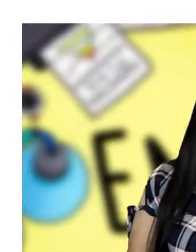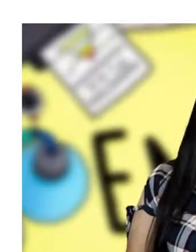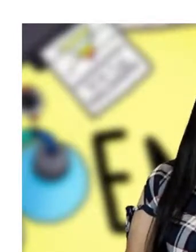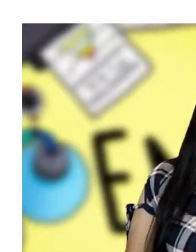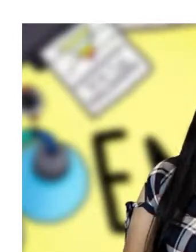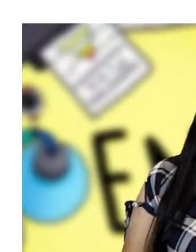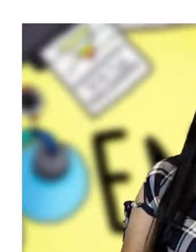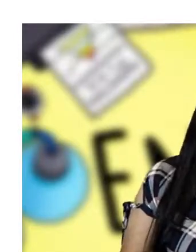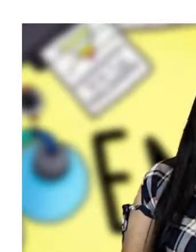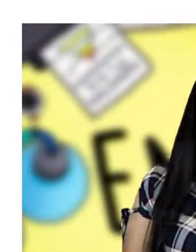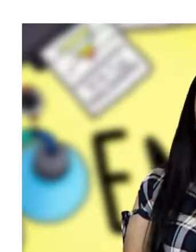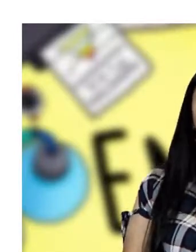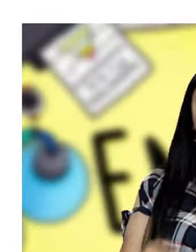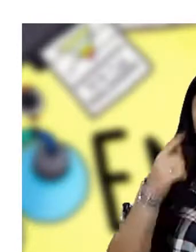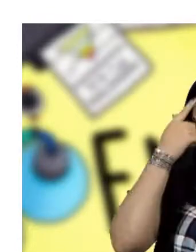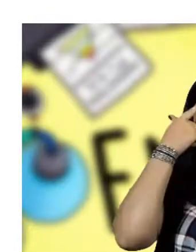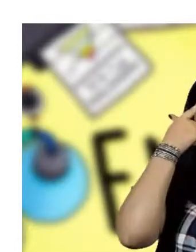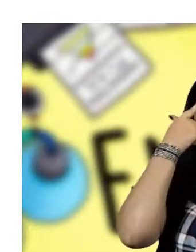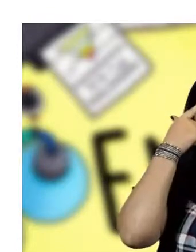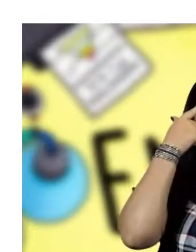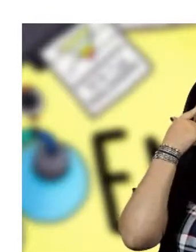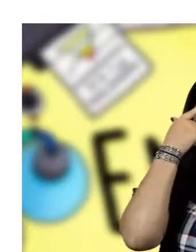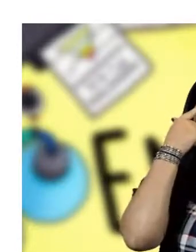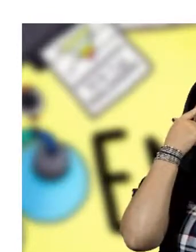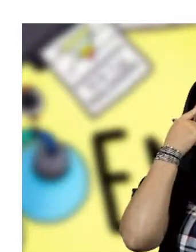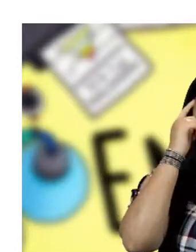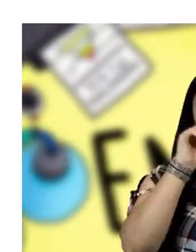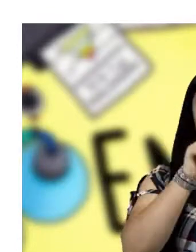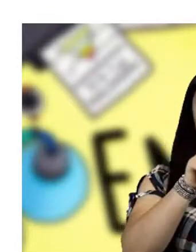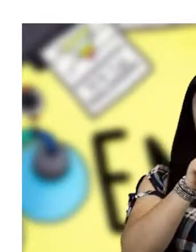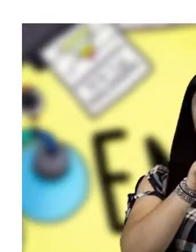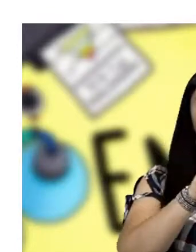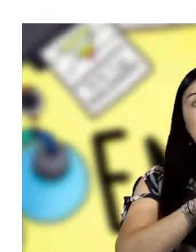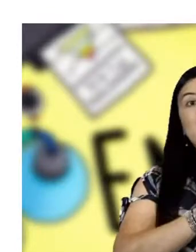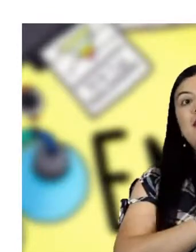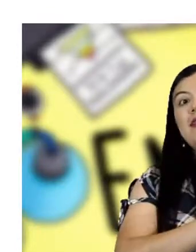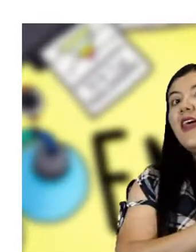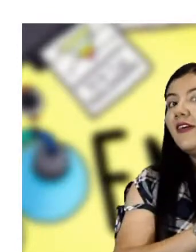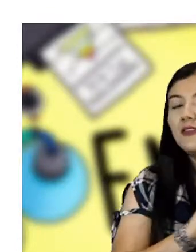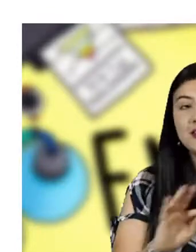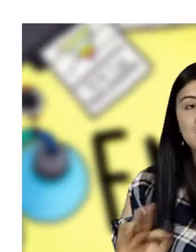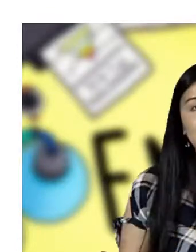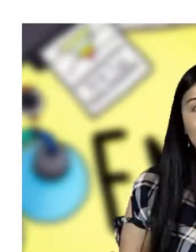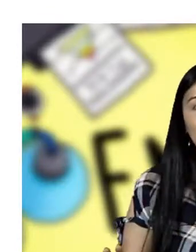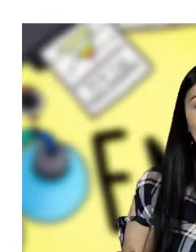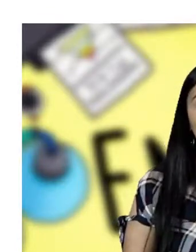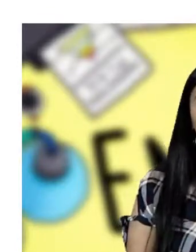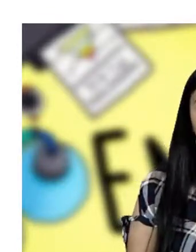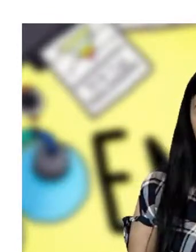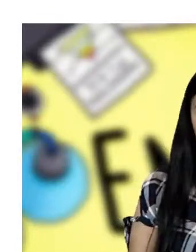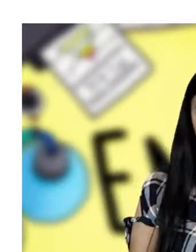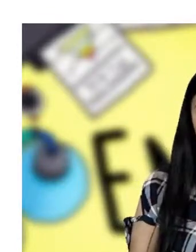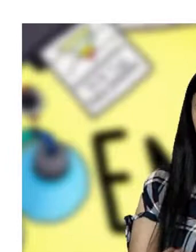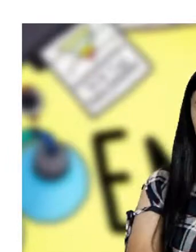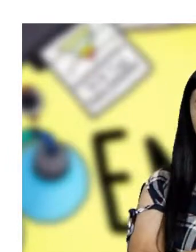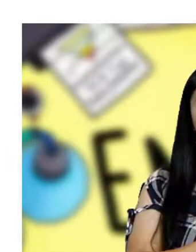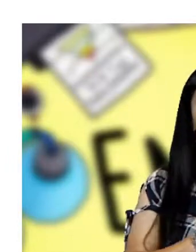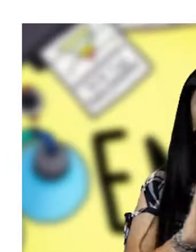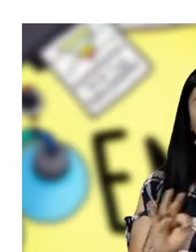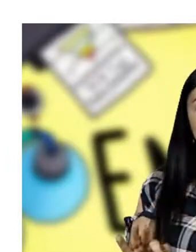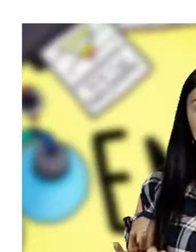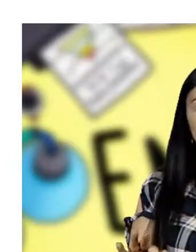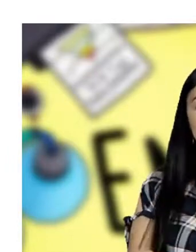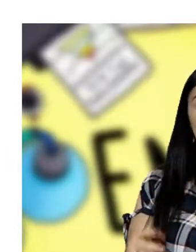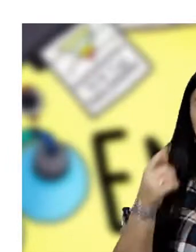want to highlight here is this part of your body. Yeah, remember, never say front. Okay,